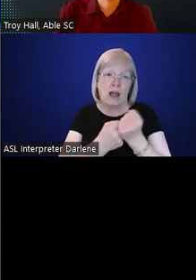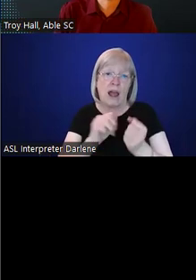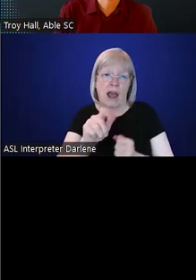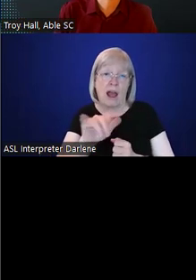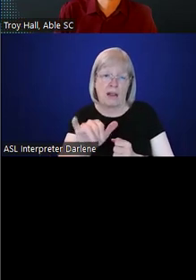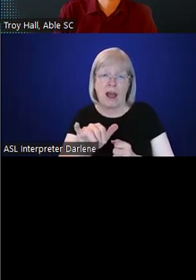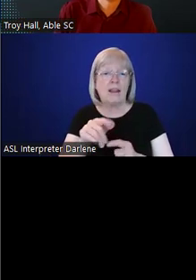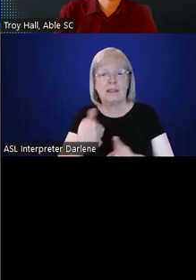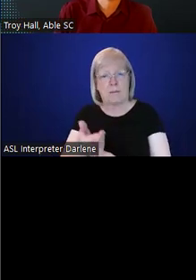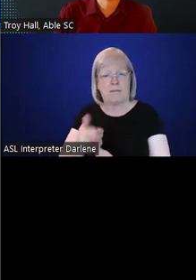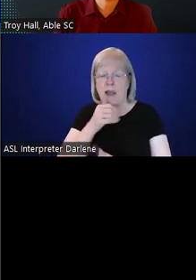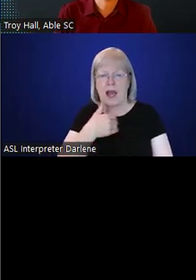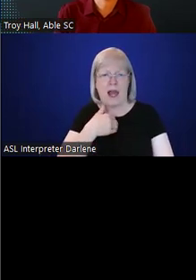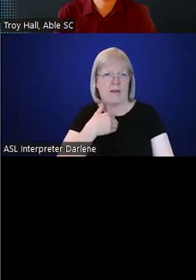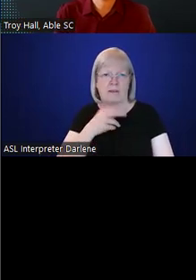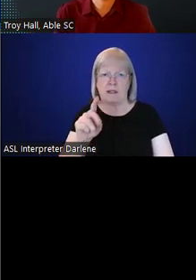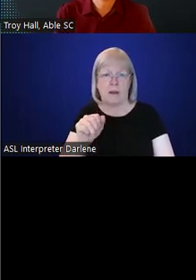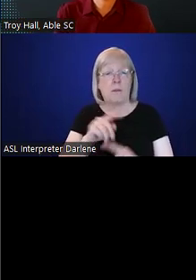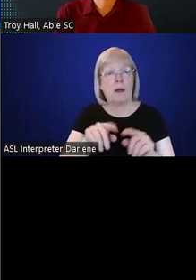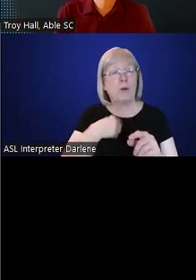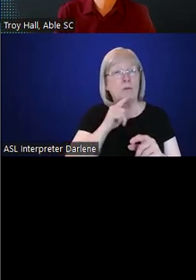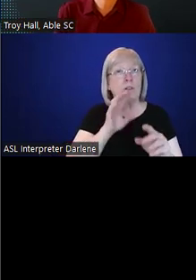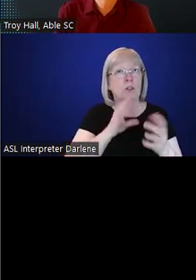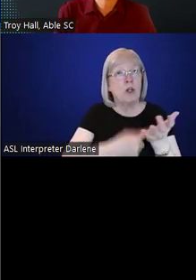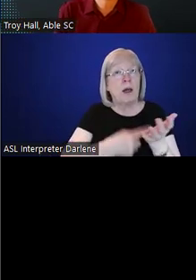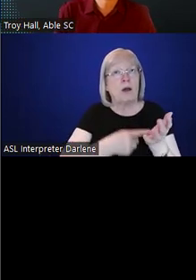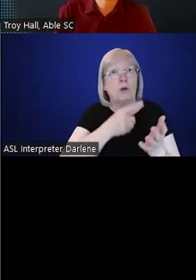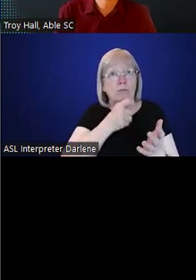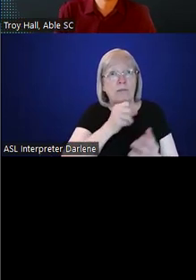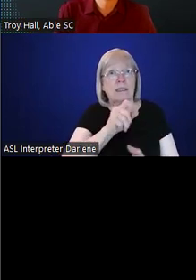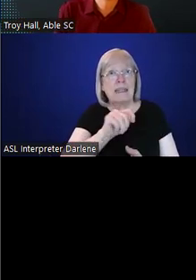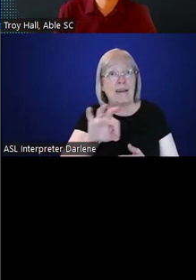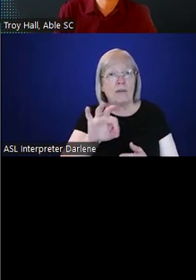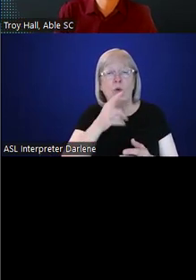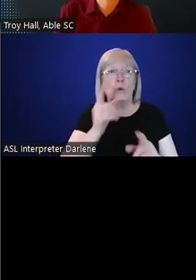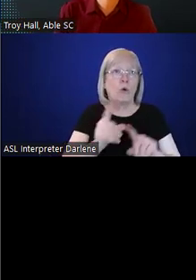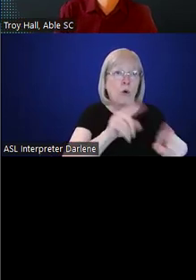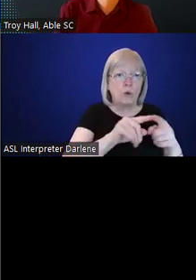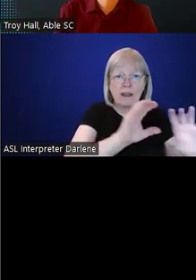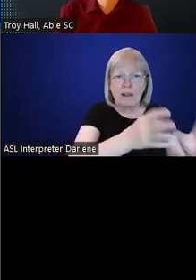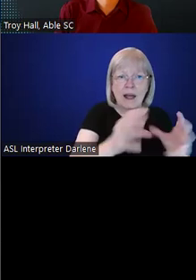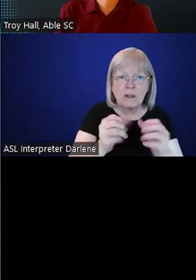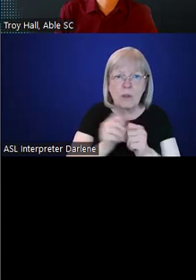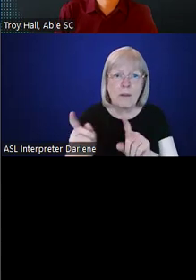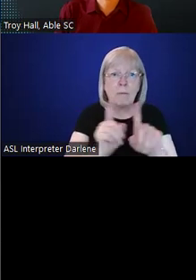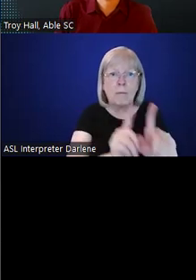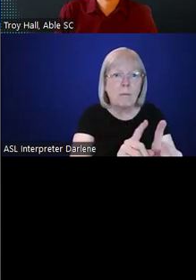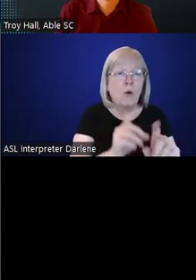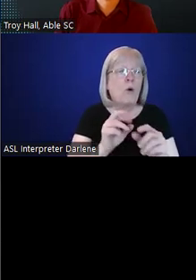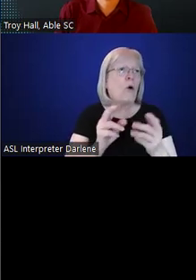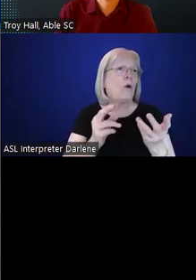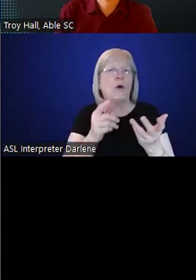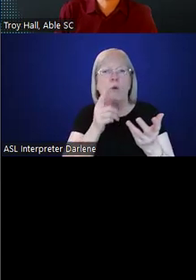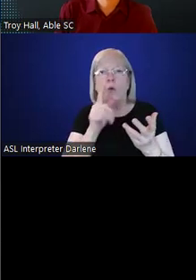when we're thinking about staffing concerns, when we're thinking about who's going in to teach classes or who's going in to perform these